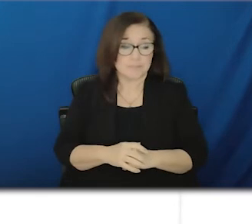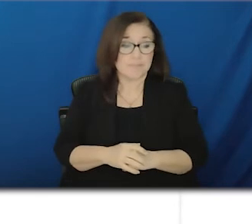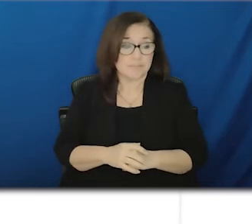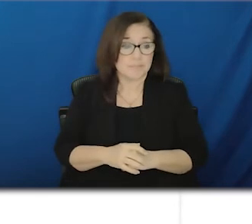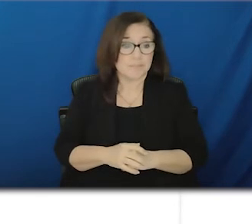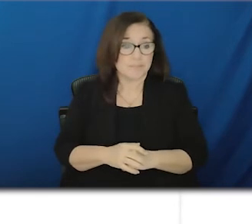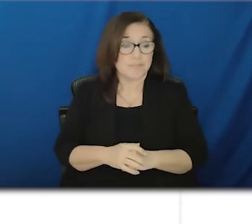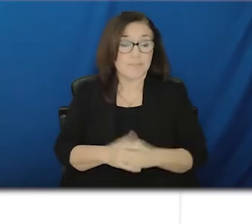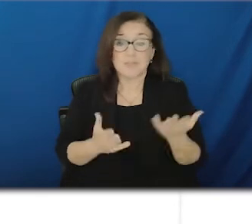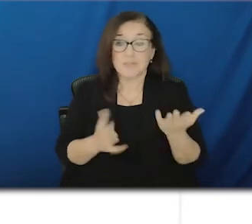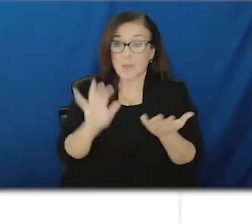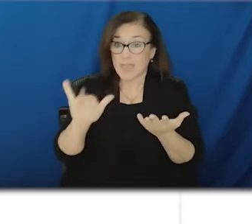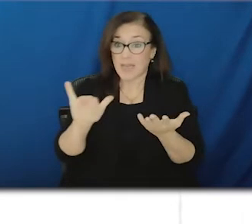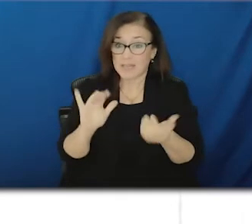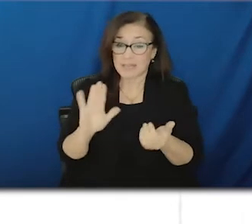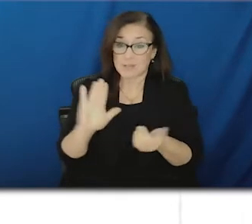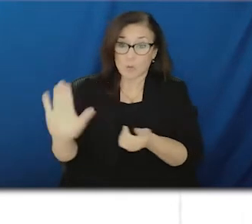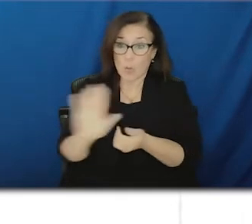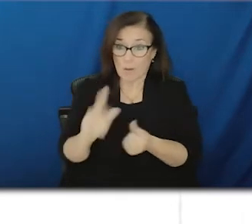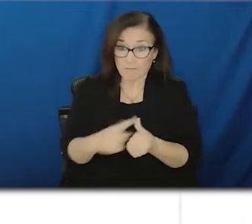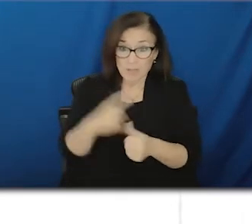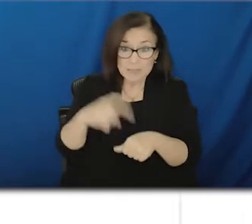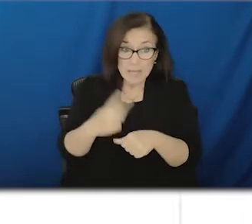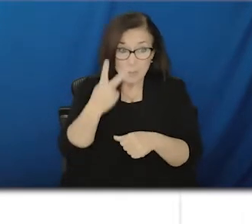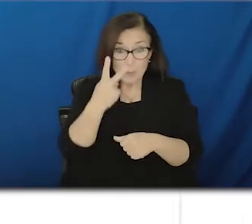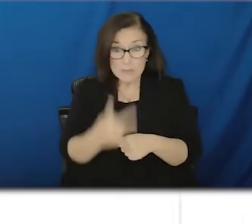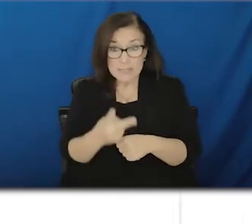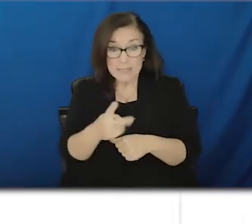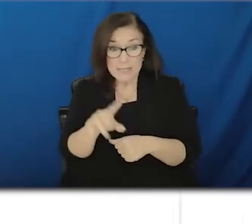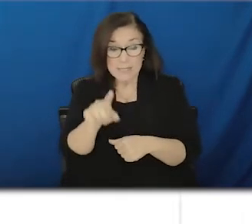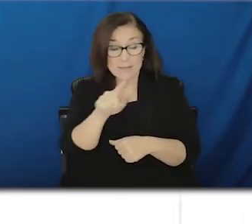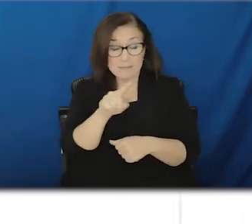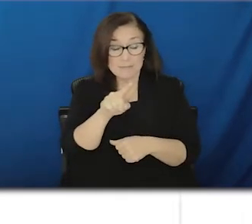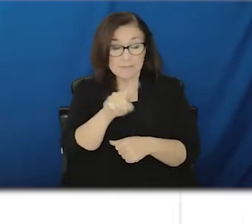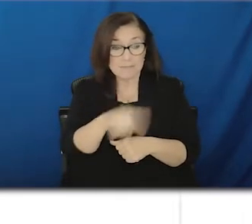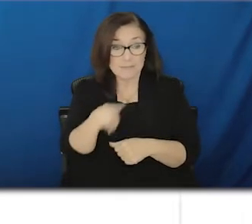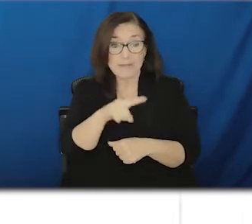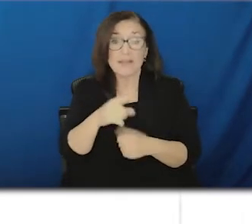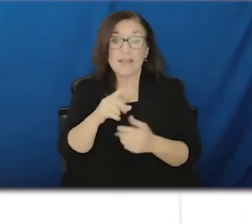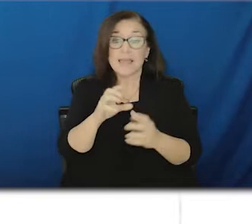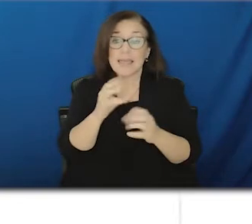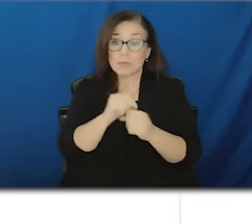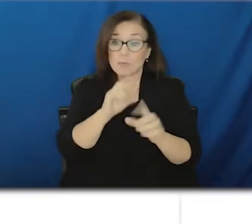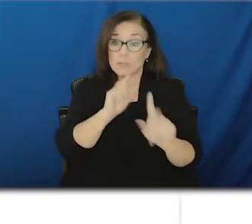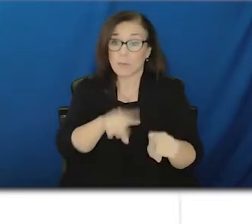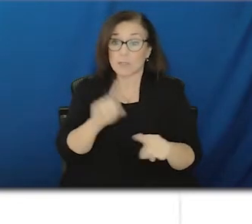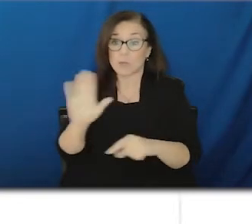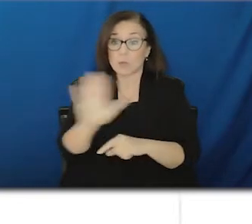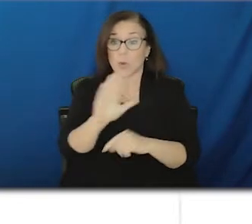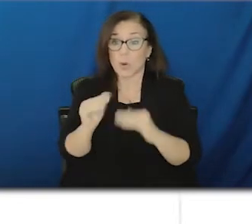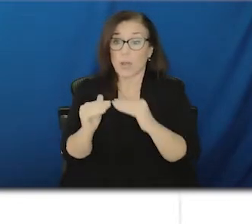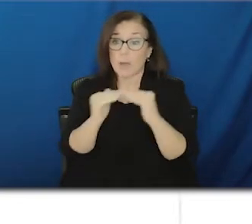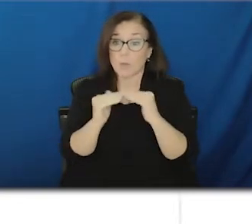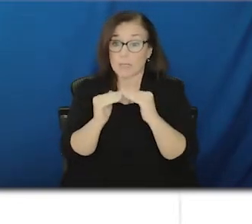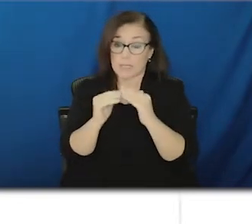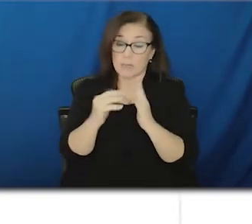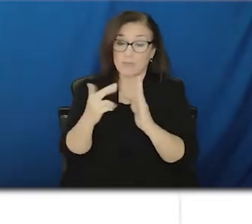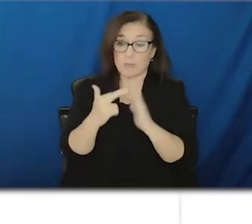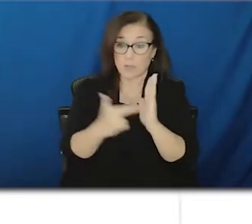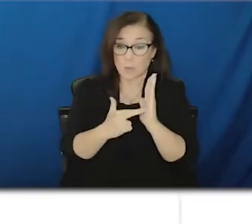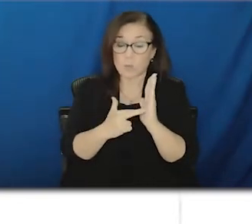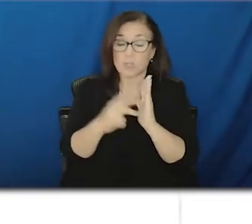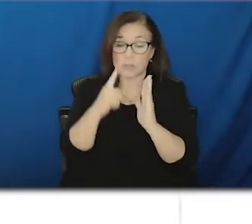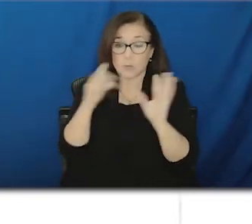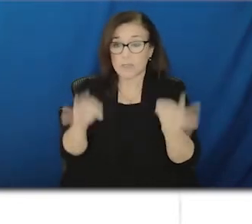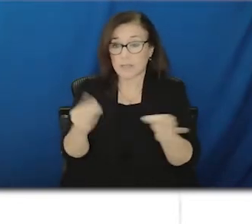as a board have seen in our response to the equity resolution that you passed on January 26th.